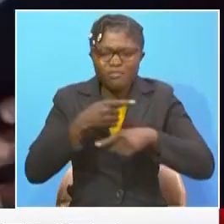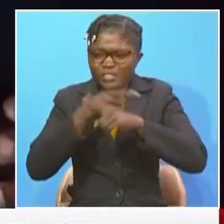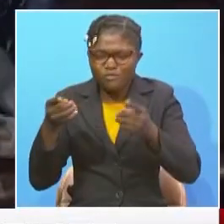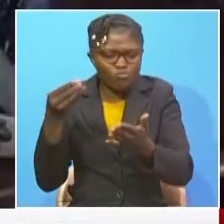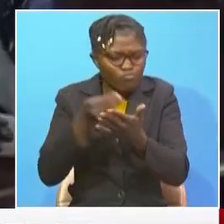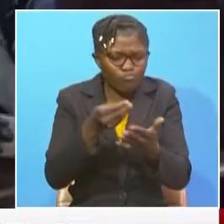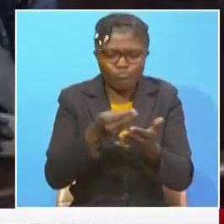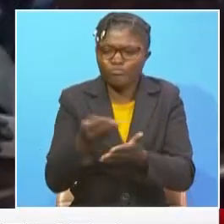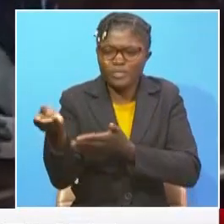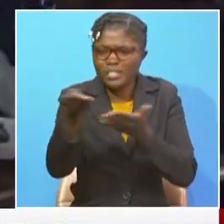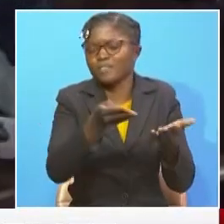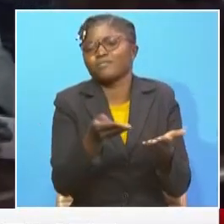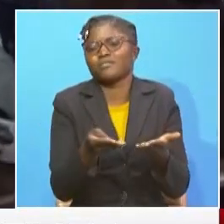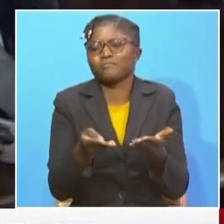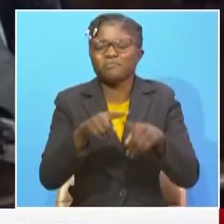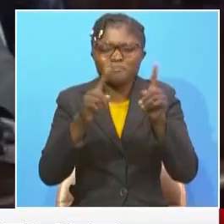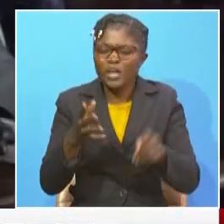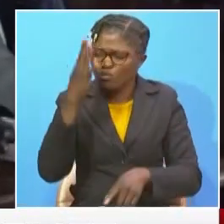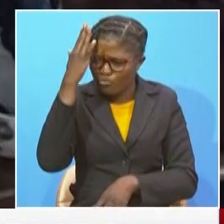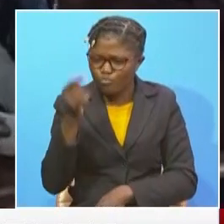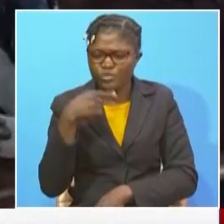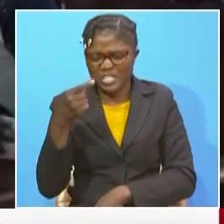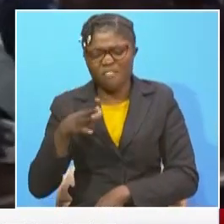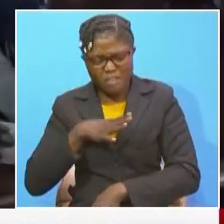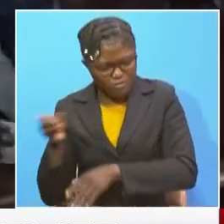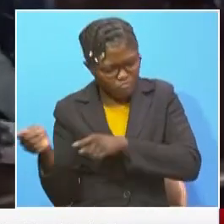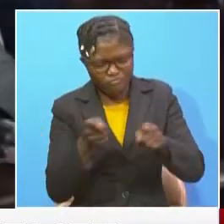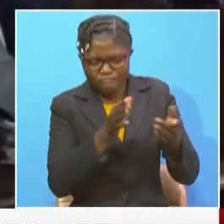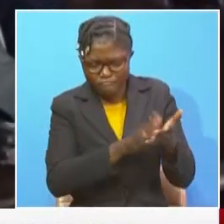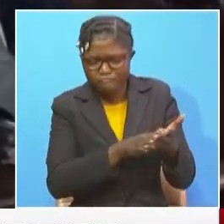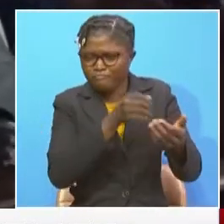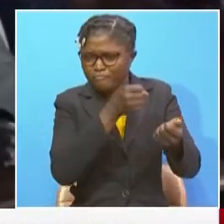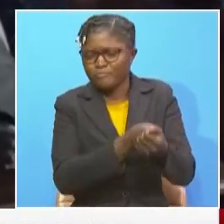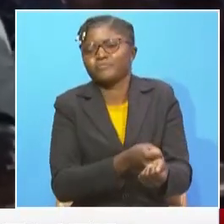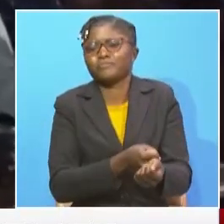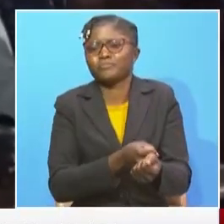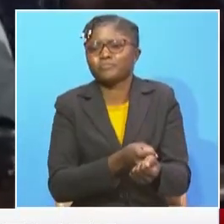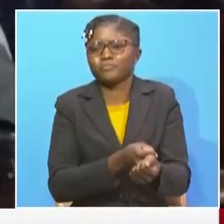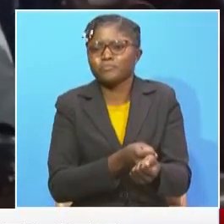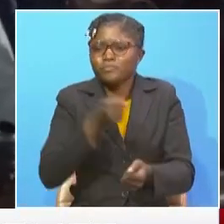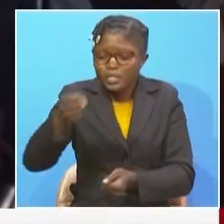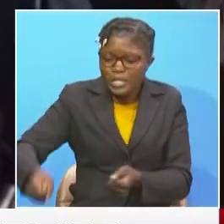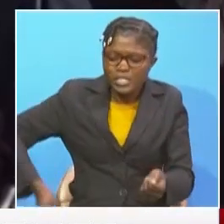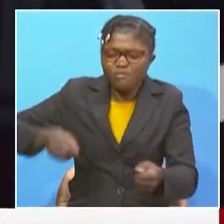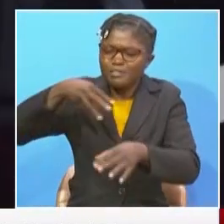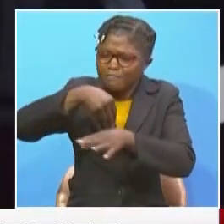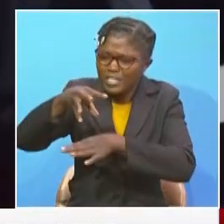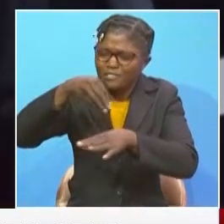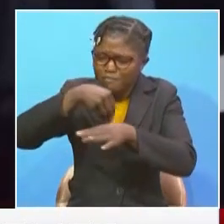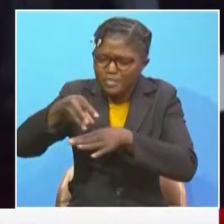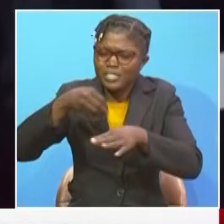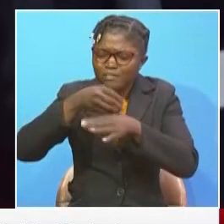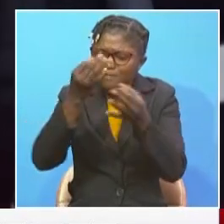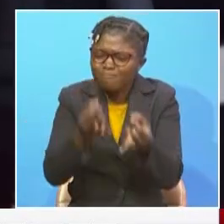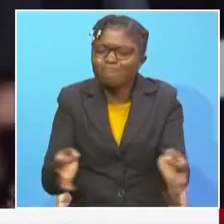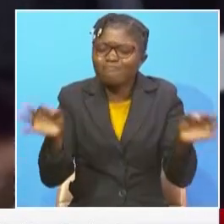donors, but she decided to bring them here. Chief Kabamba emphasizes the importance of education.